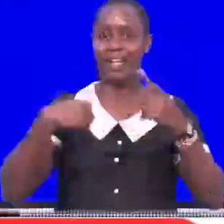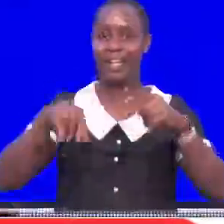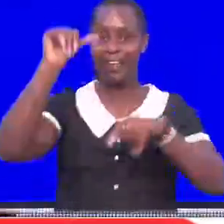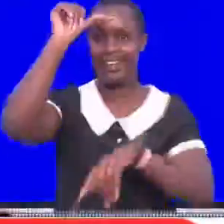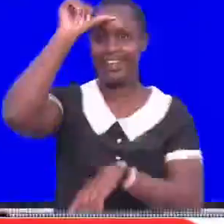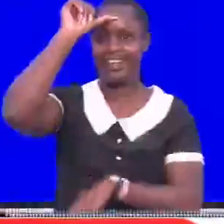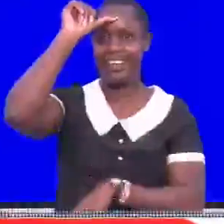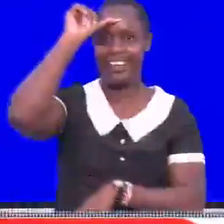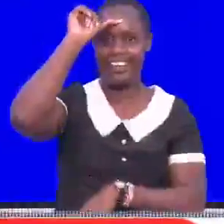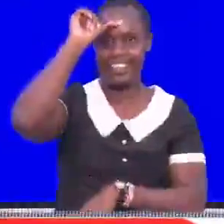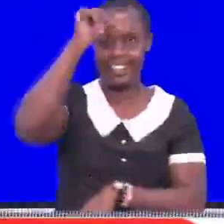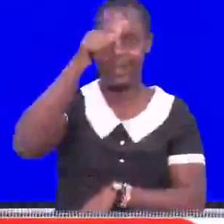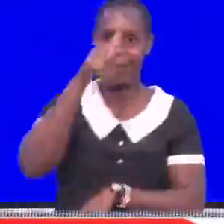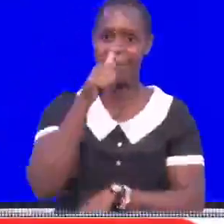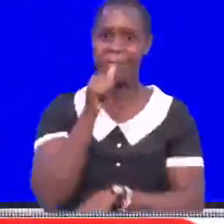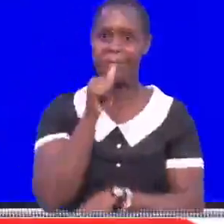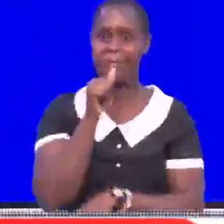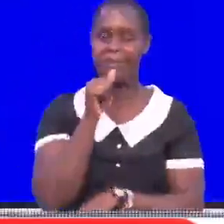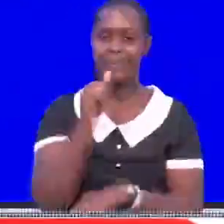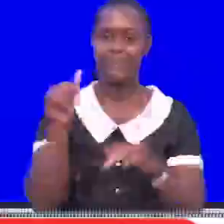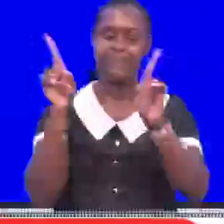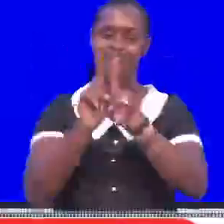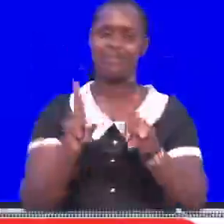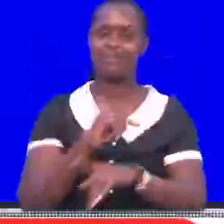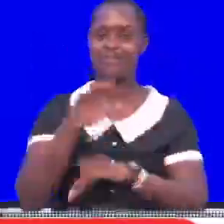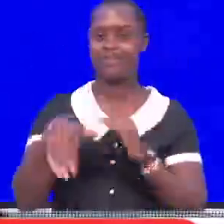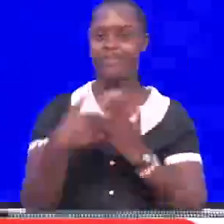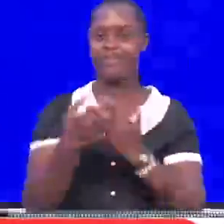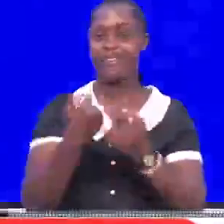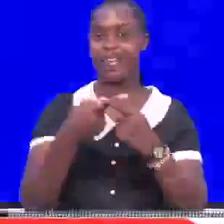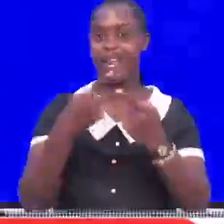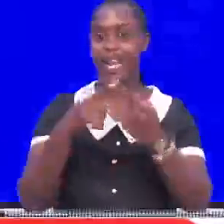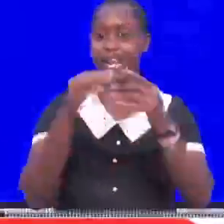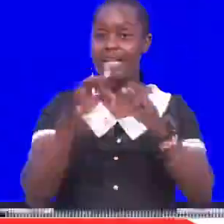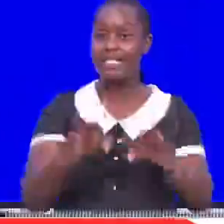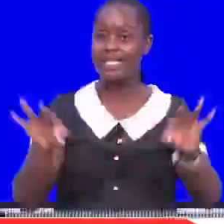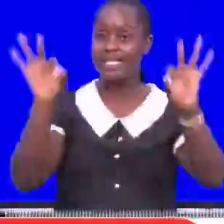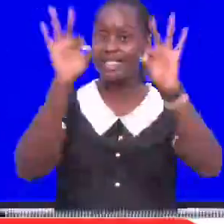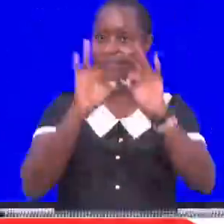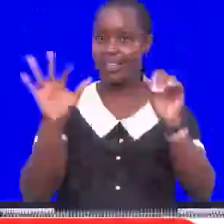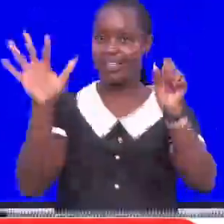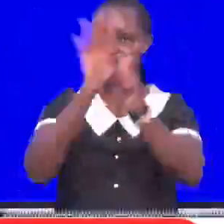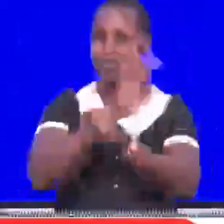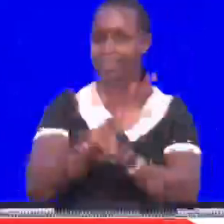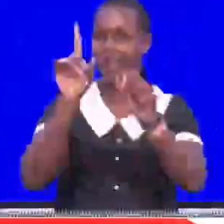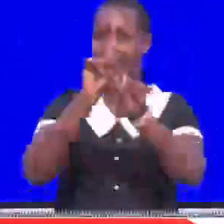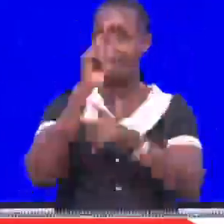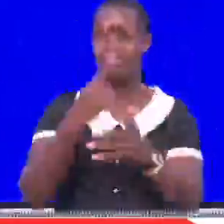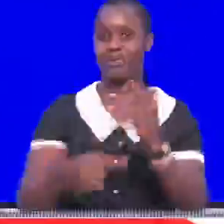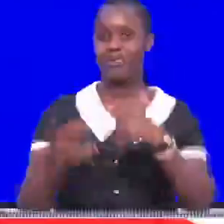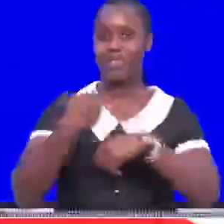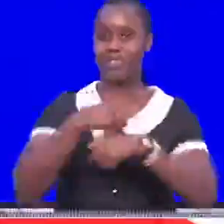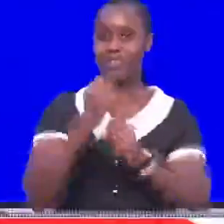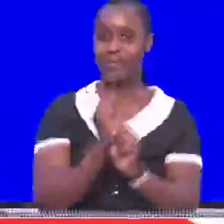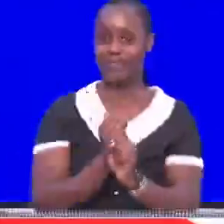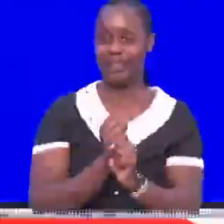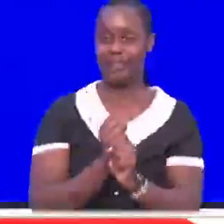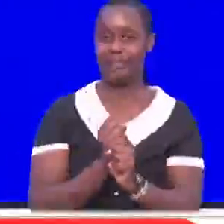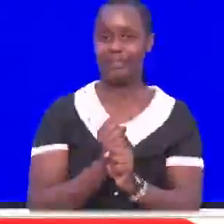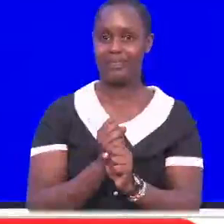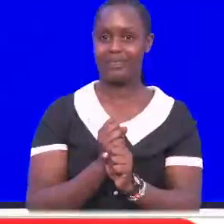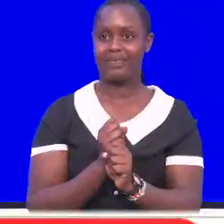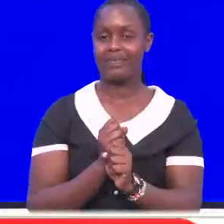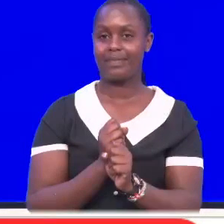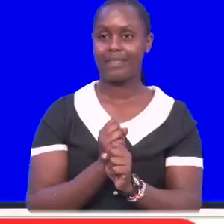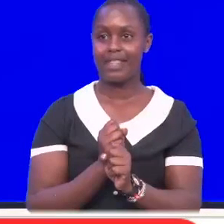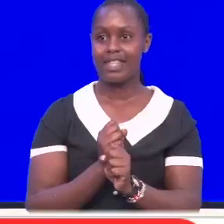and security that will bring out its significance in full is what we are waiting to experience. So